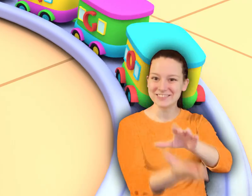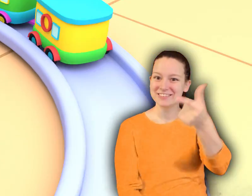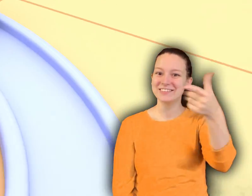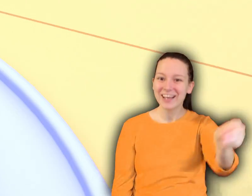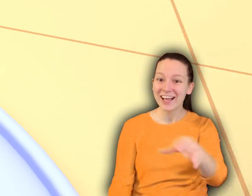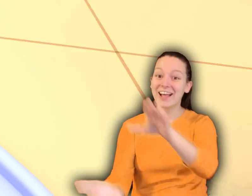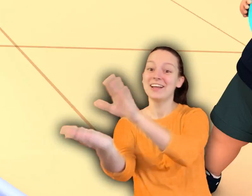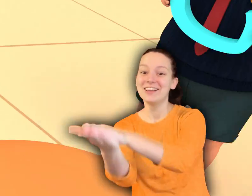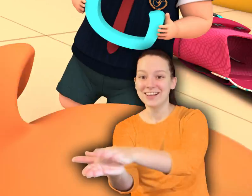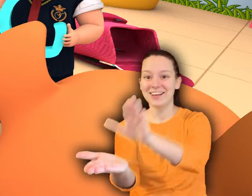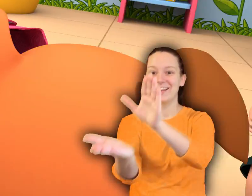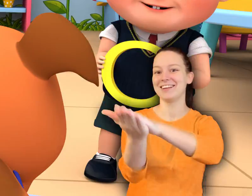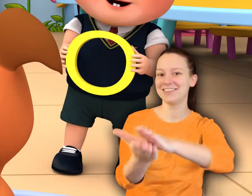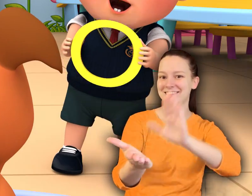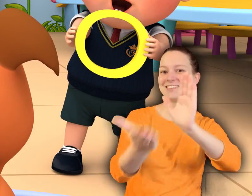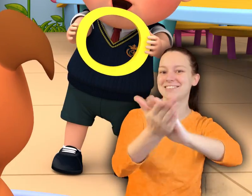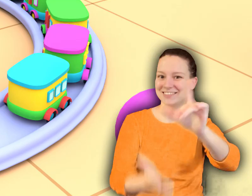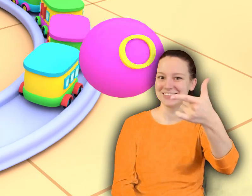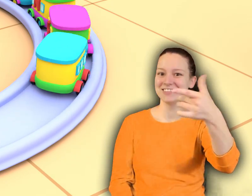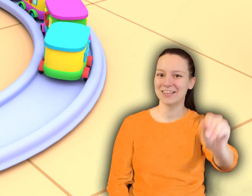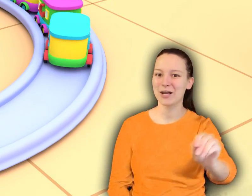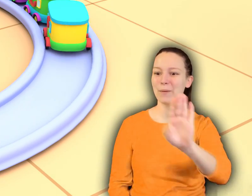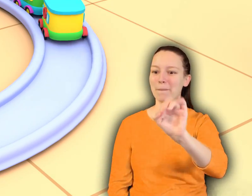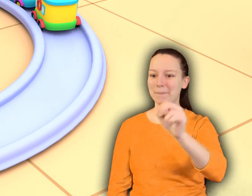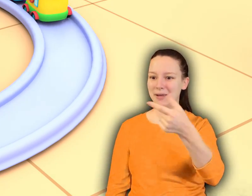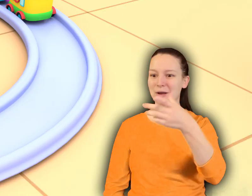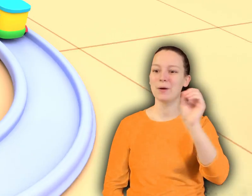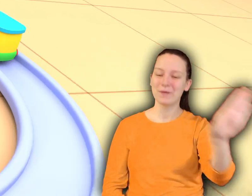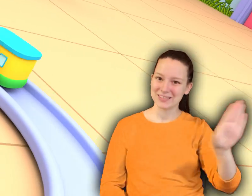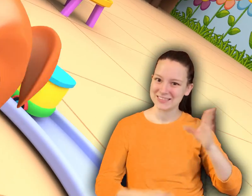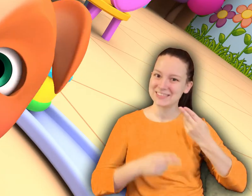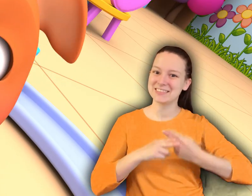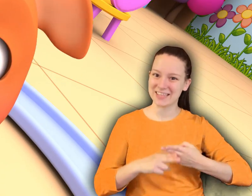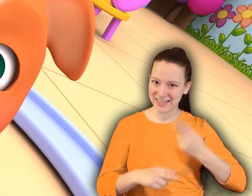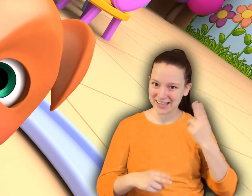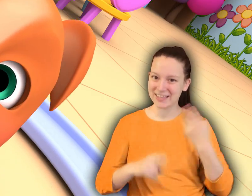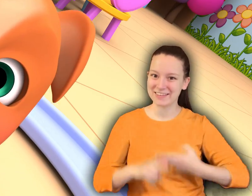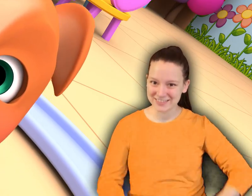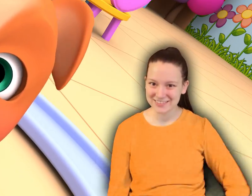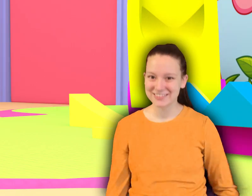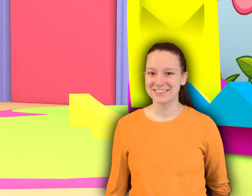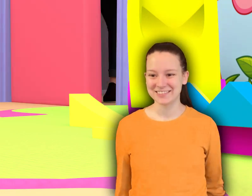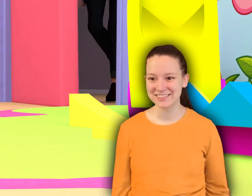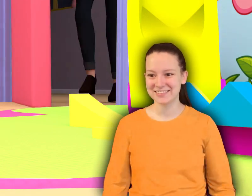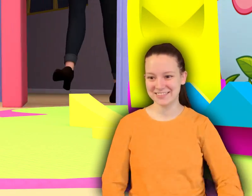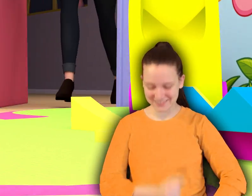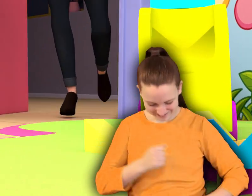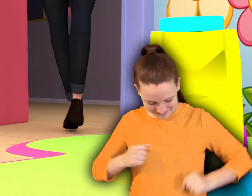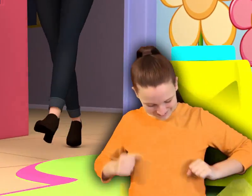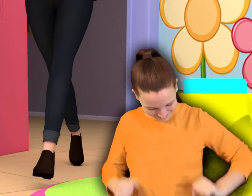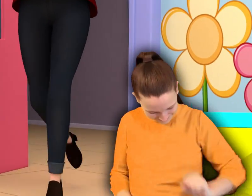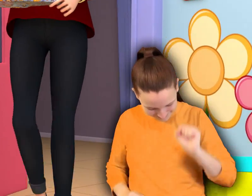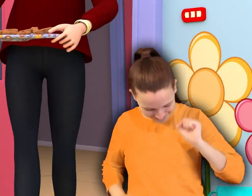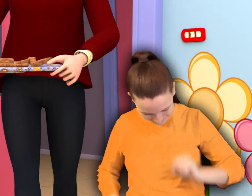GI Gio Gio and Bingo was his name